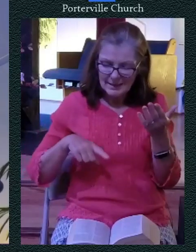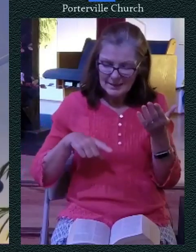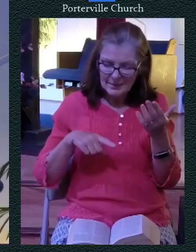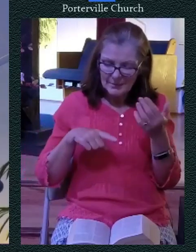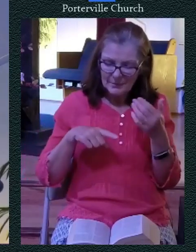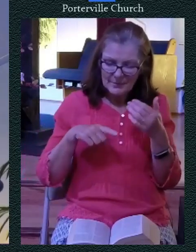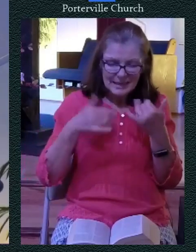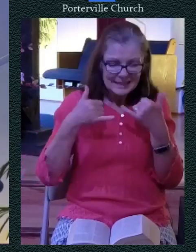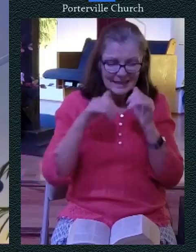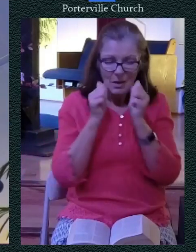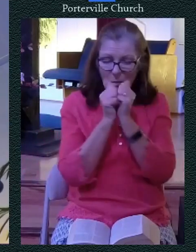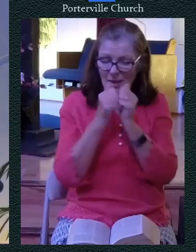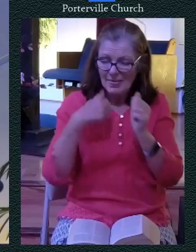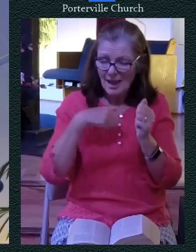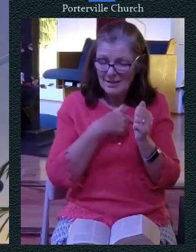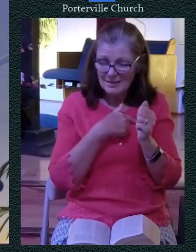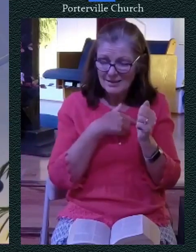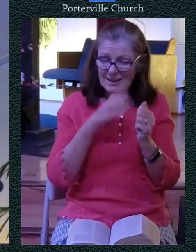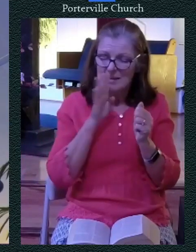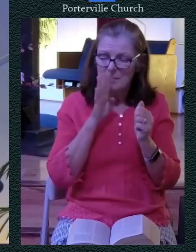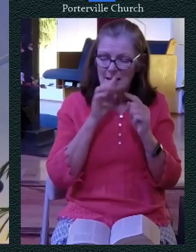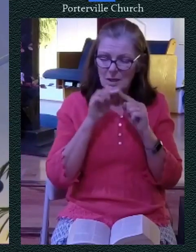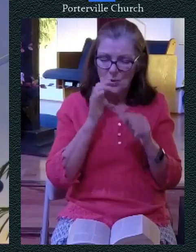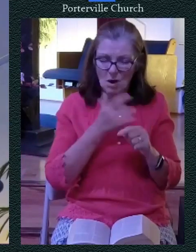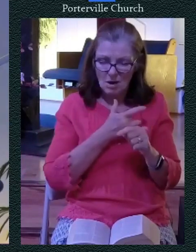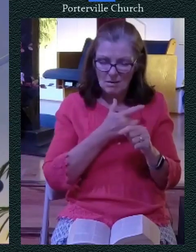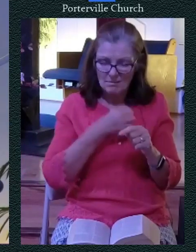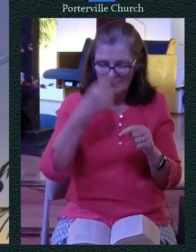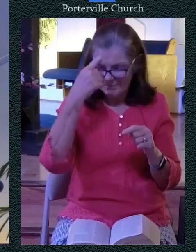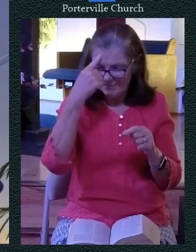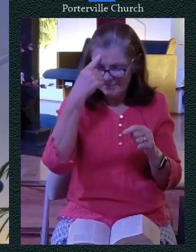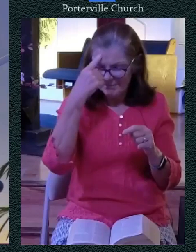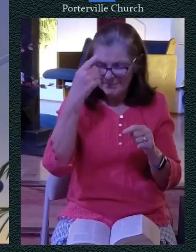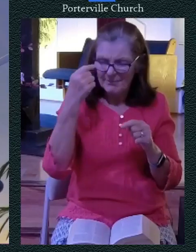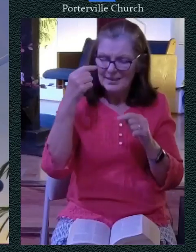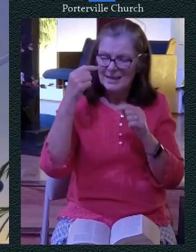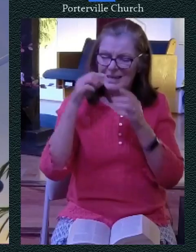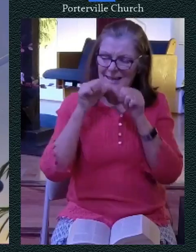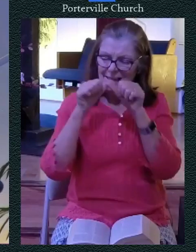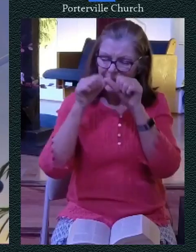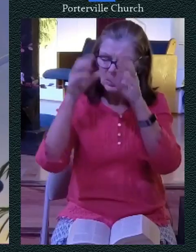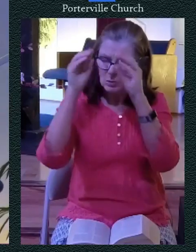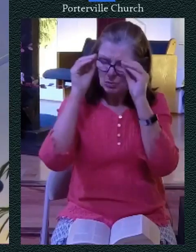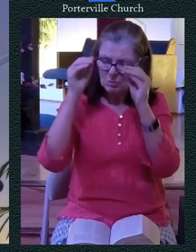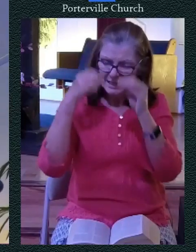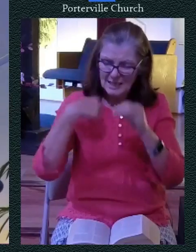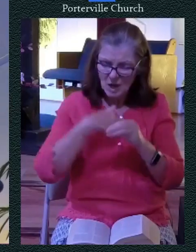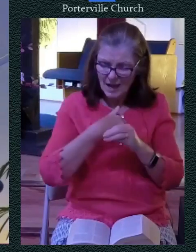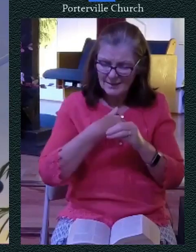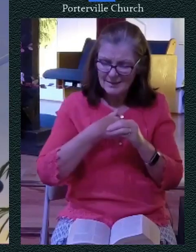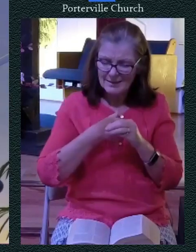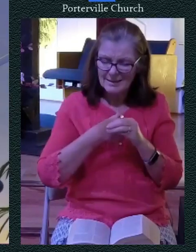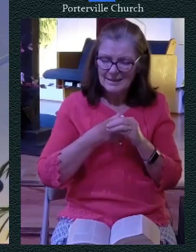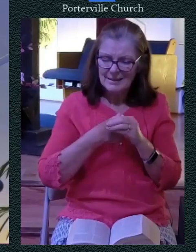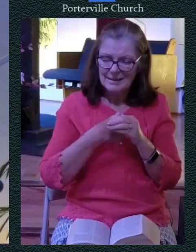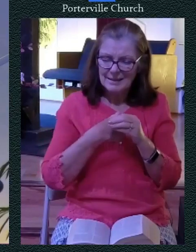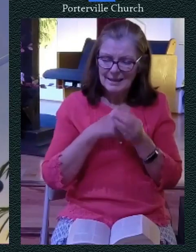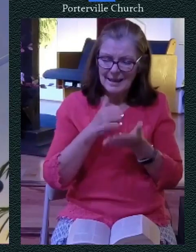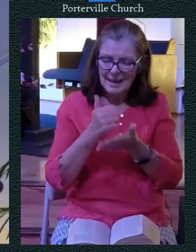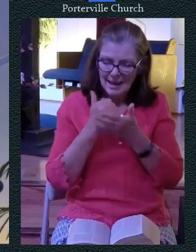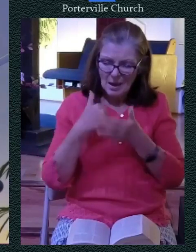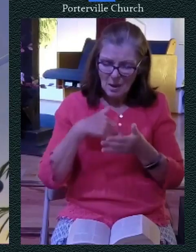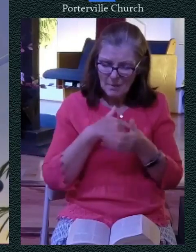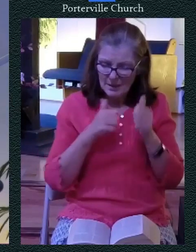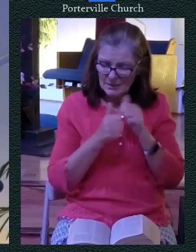and minds. Continue to instruct us. Continue to teach us. Lord, help us most of all